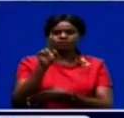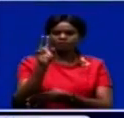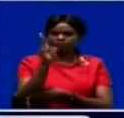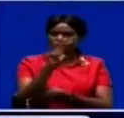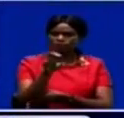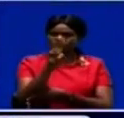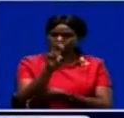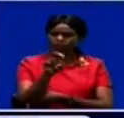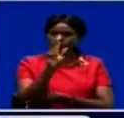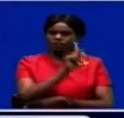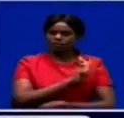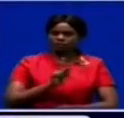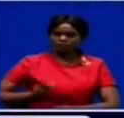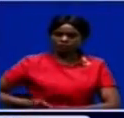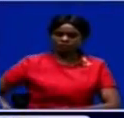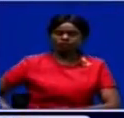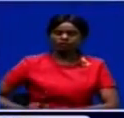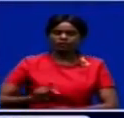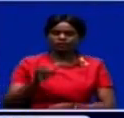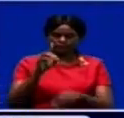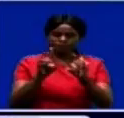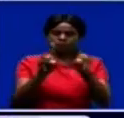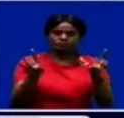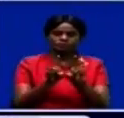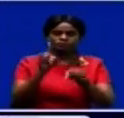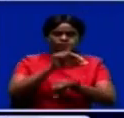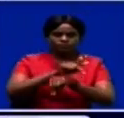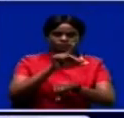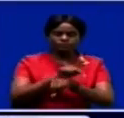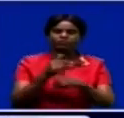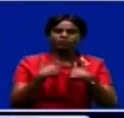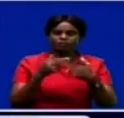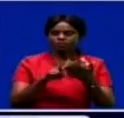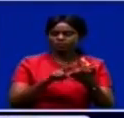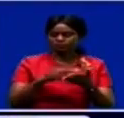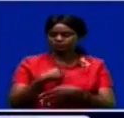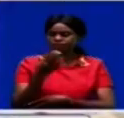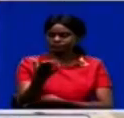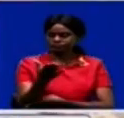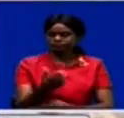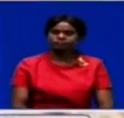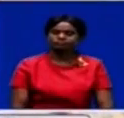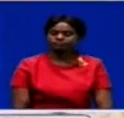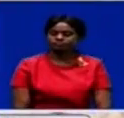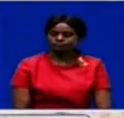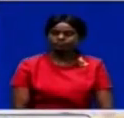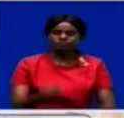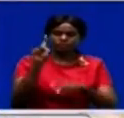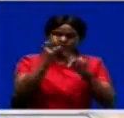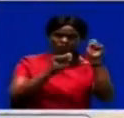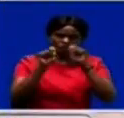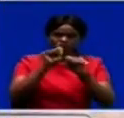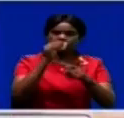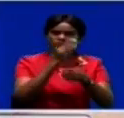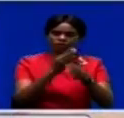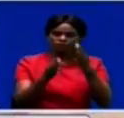Dam project sitting between Masaiti and Mpongwe districts. Zanis reports. He has toured the construction